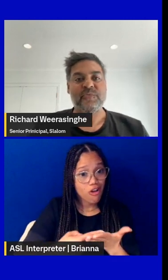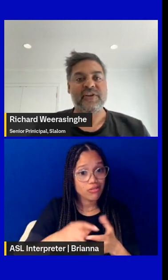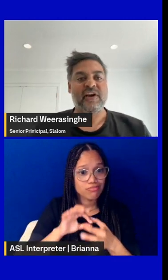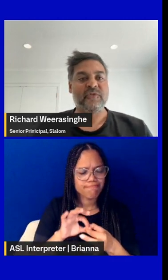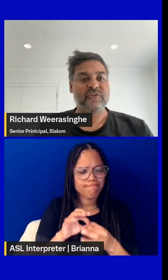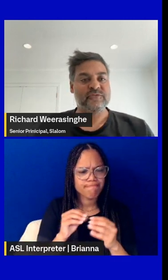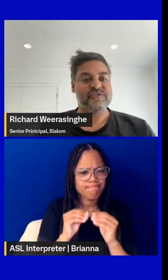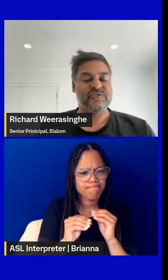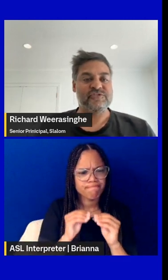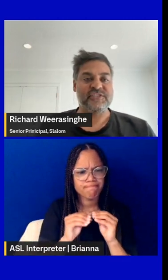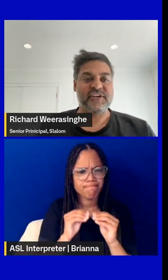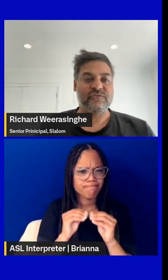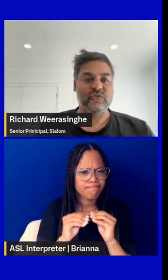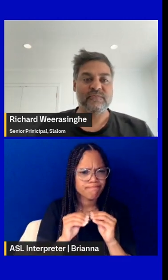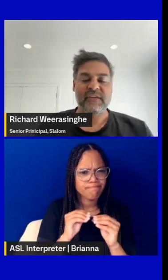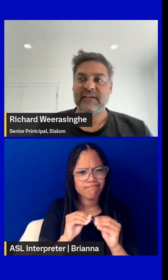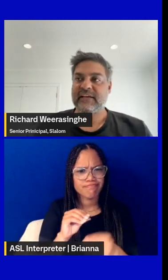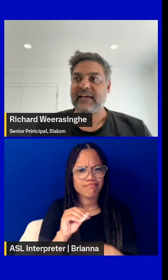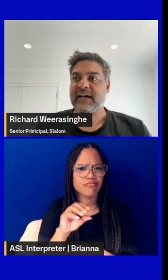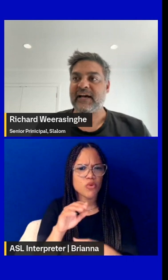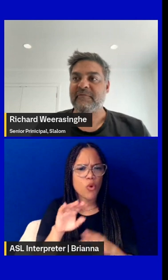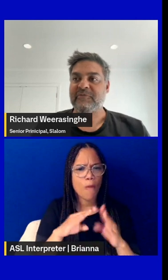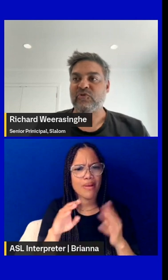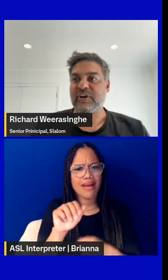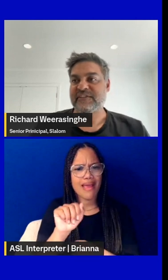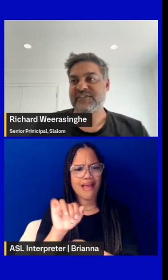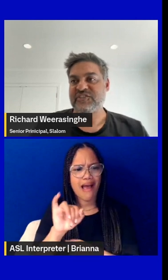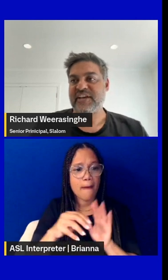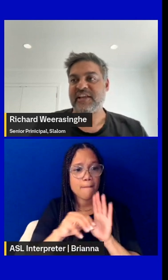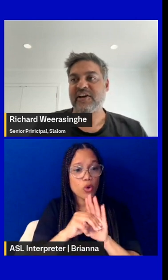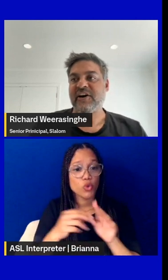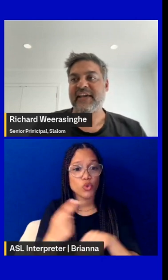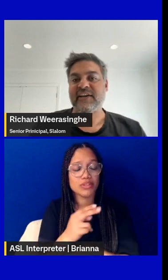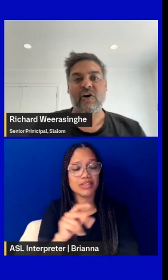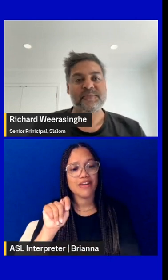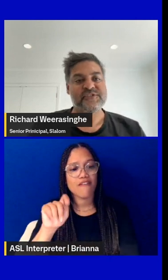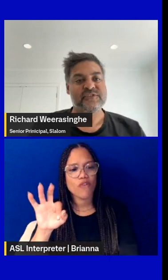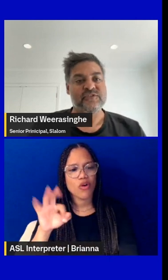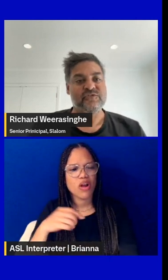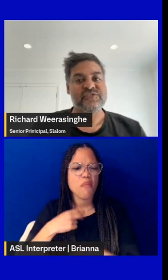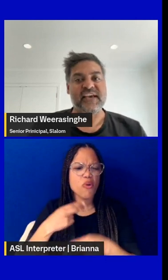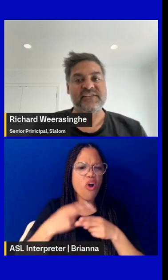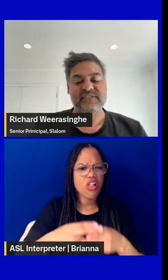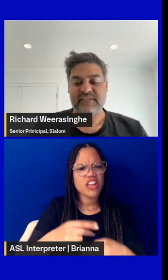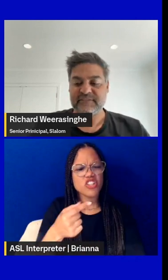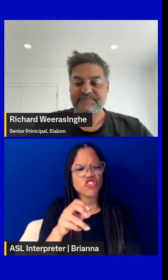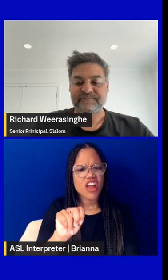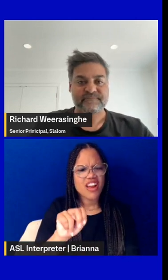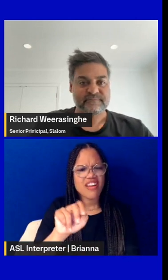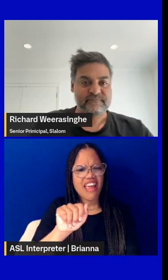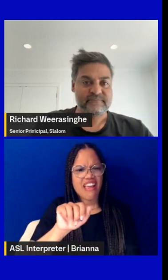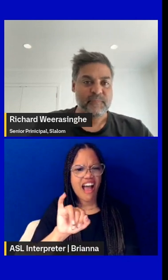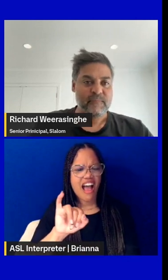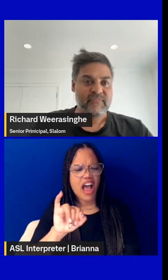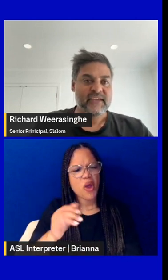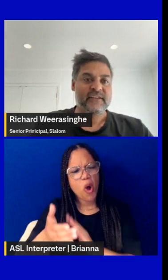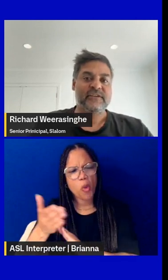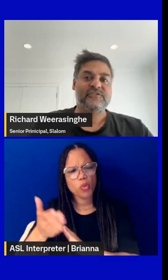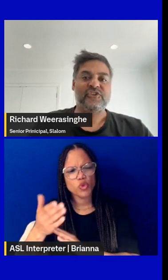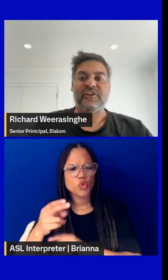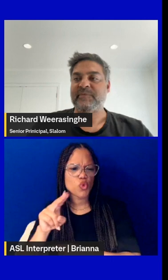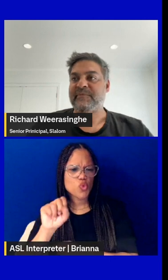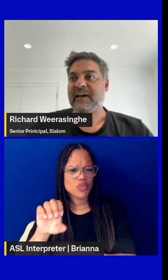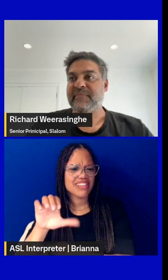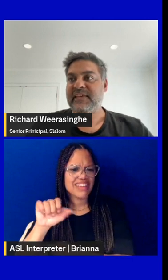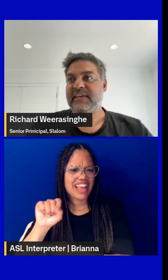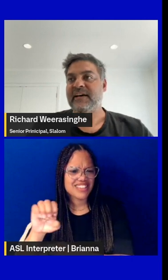fine-tuning OpenAI models using Terraform. I'm calling this a GenAI ops use case.